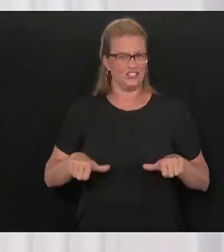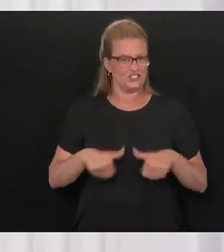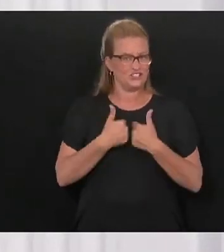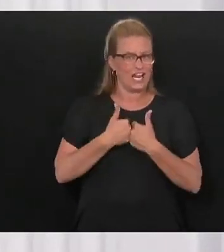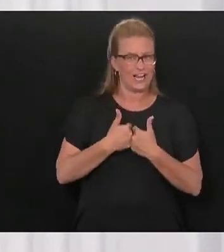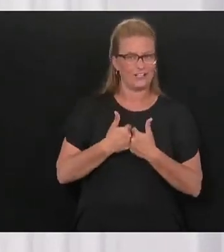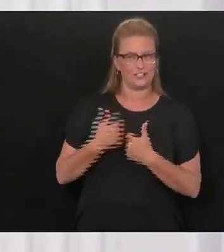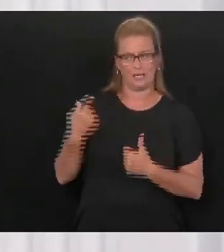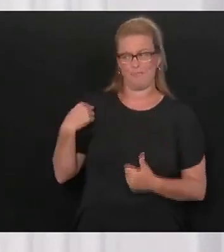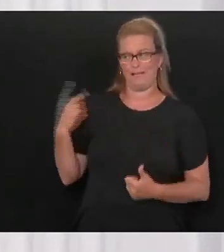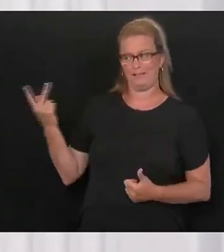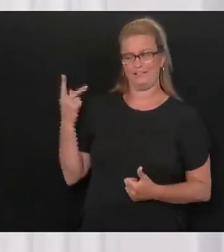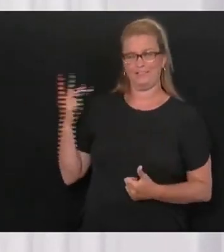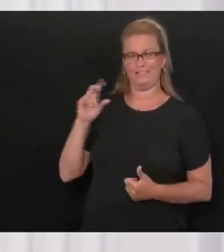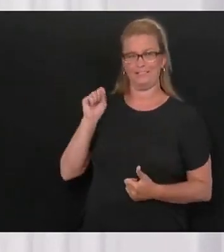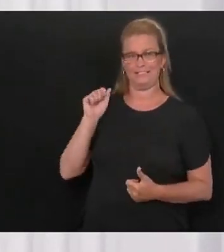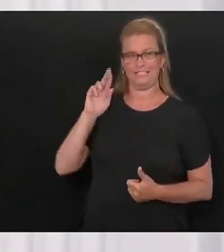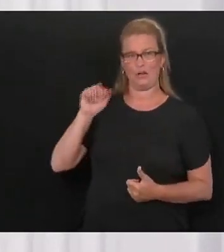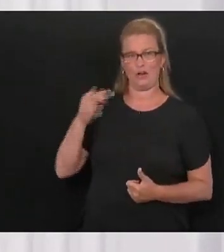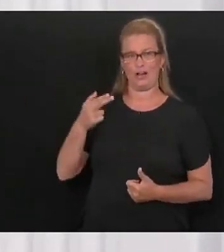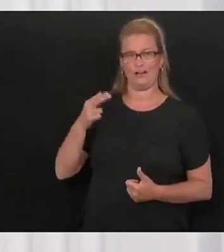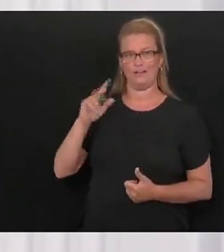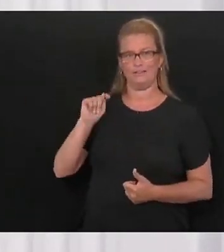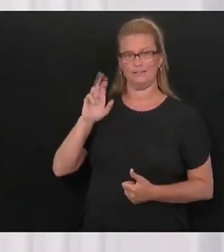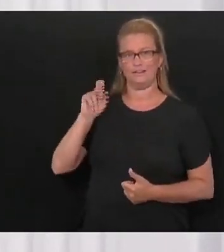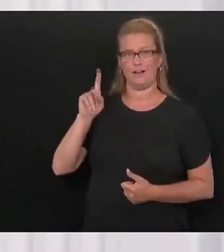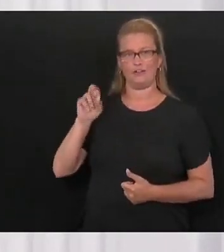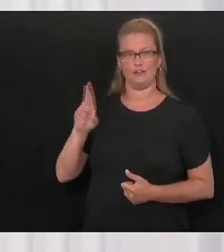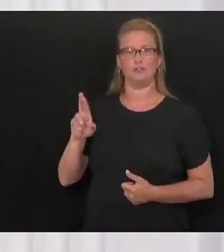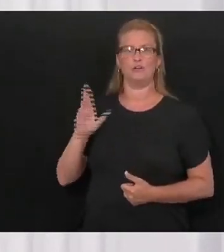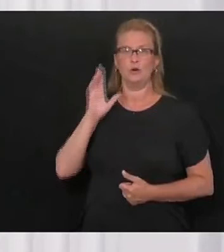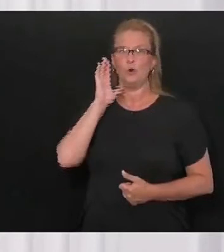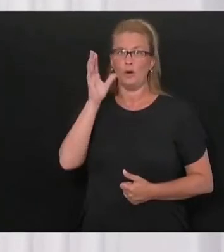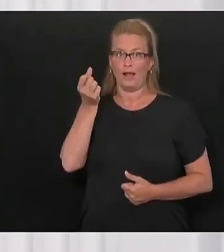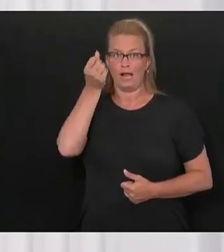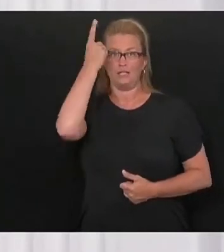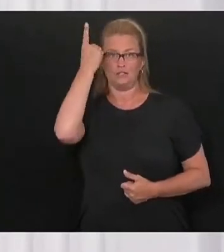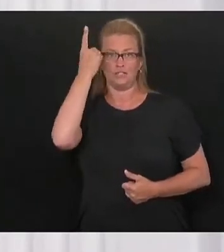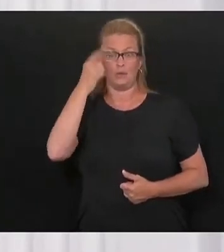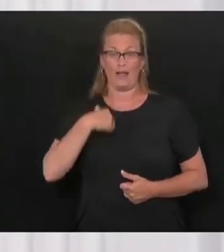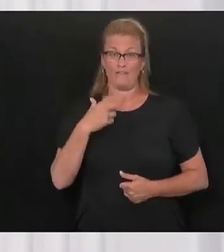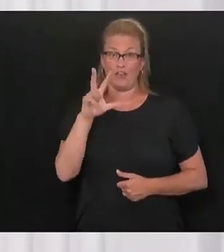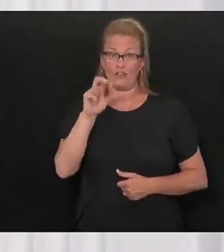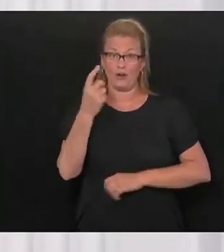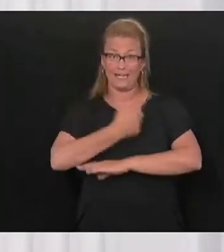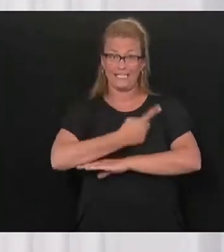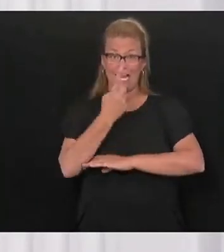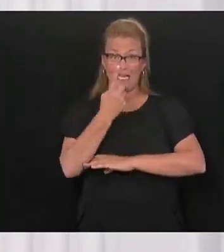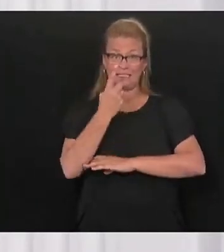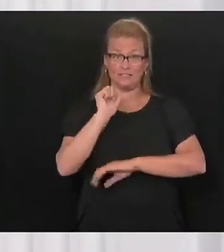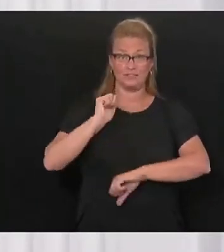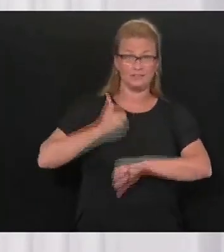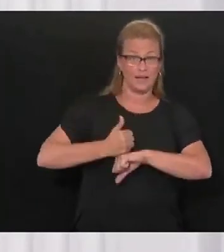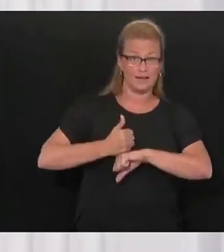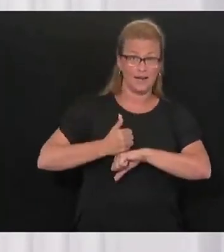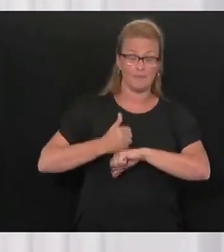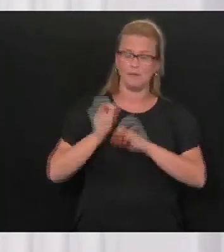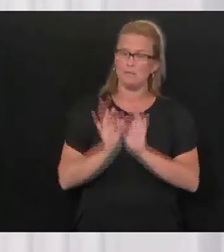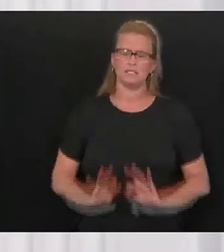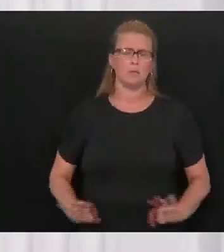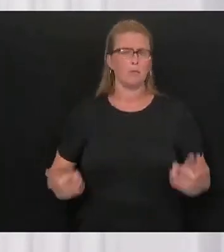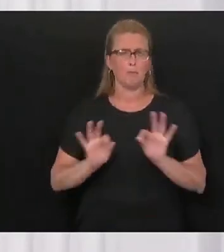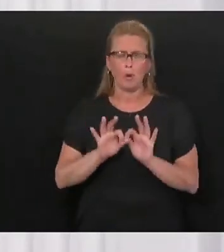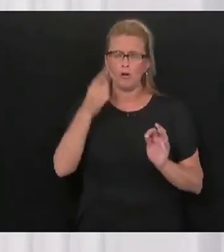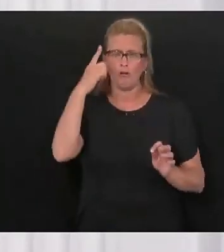I absolutely took on and think it's so important, and we understand that it's a tight timeline, it's 30 days, but it's just so important to the students.